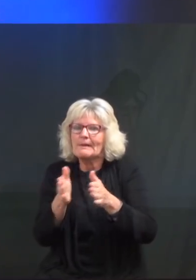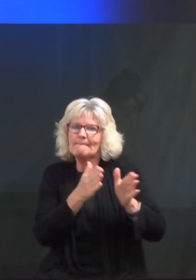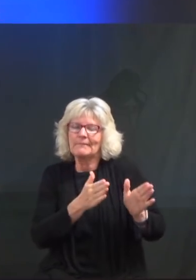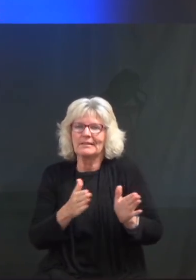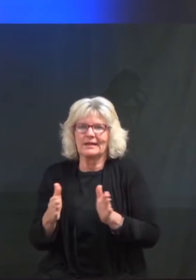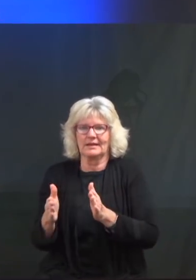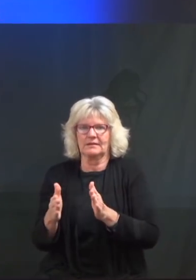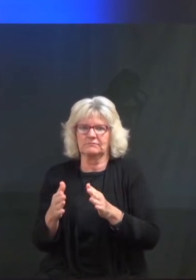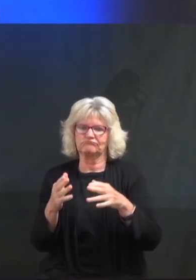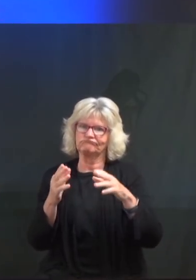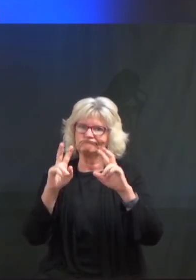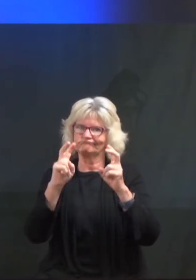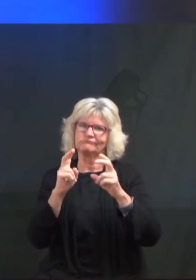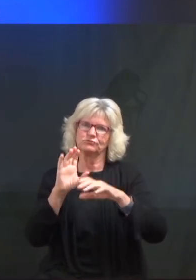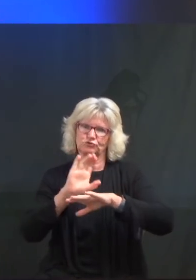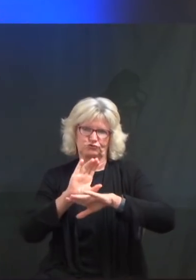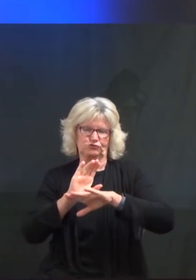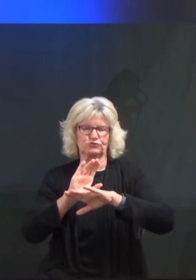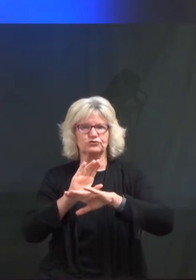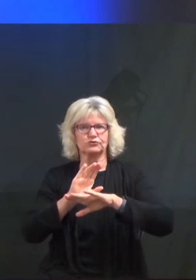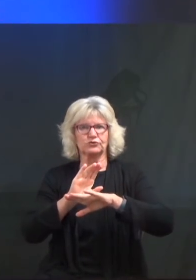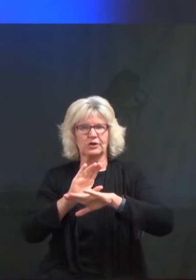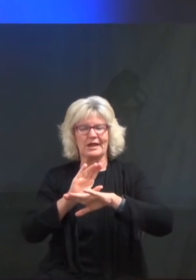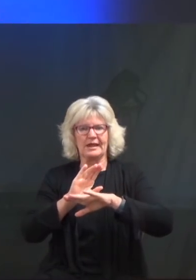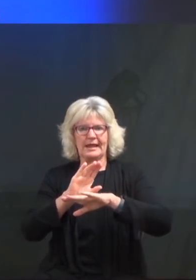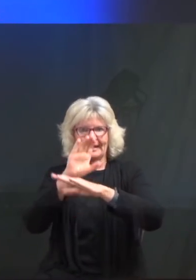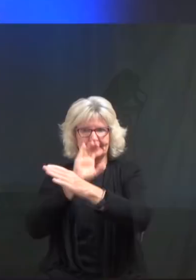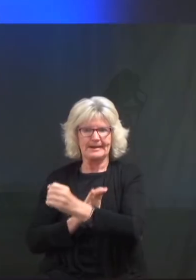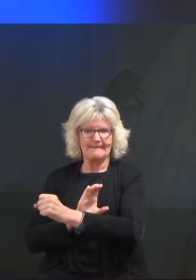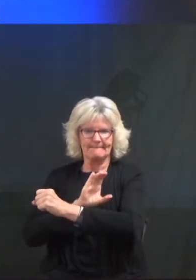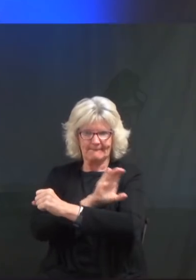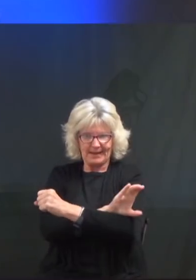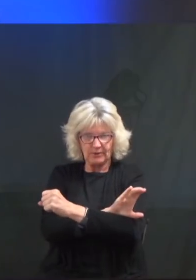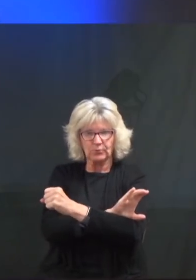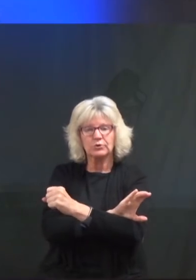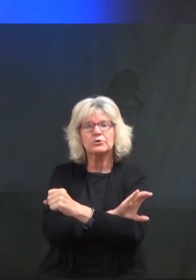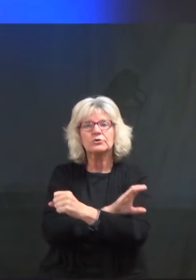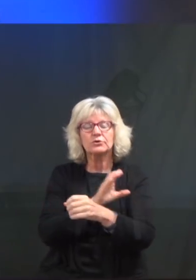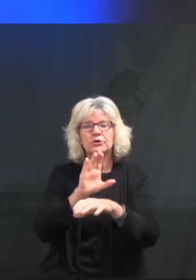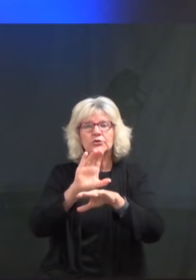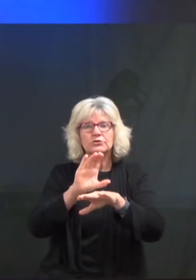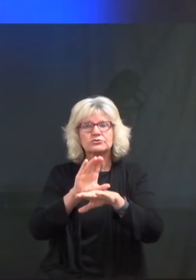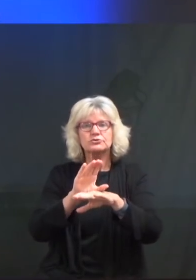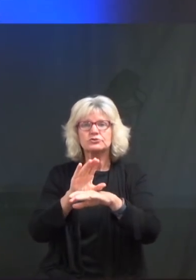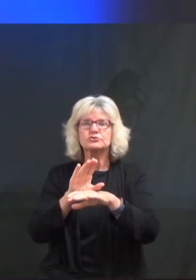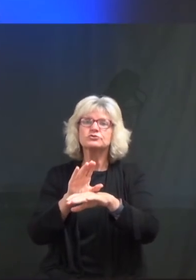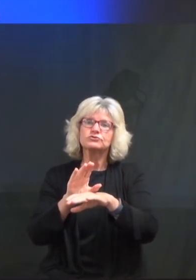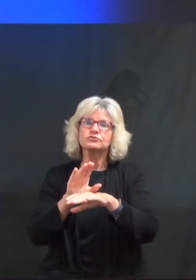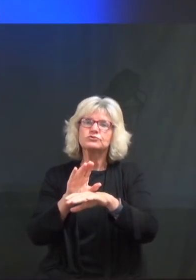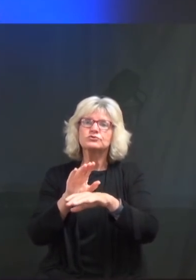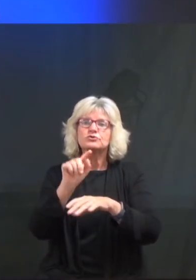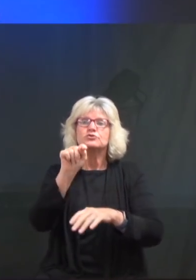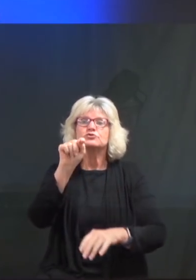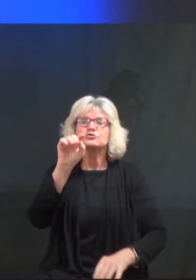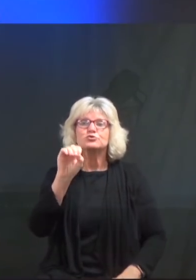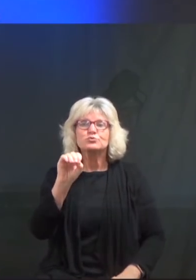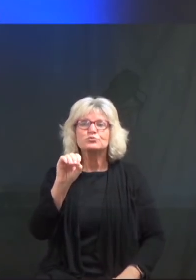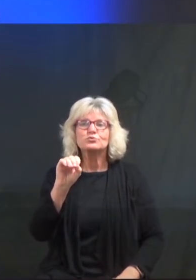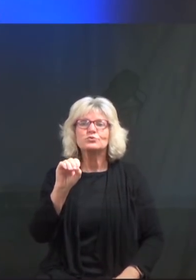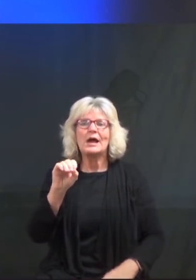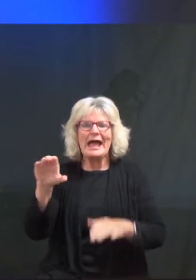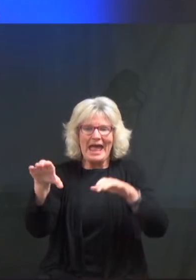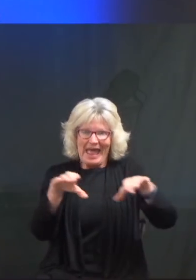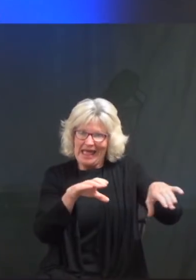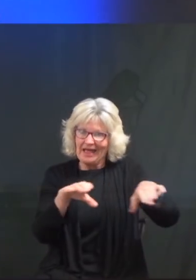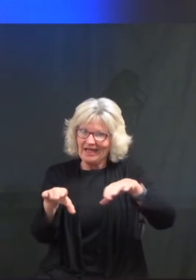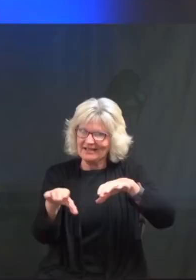new plan he had called church. And he empowered the church to act. I don't